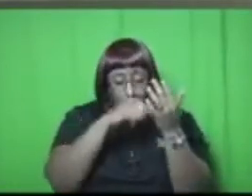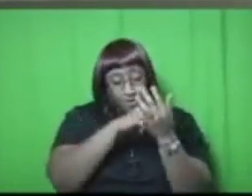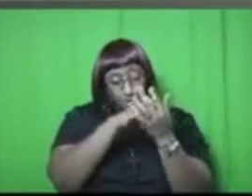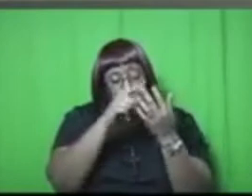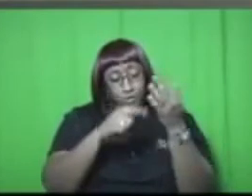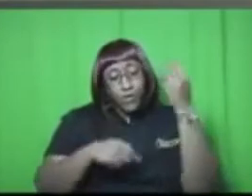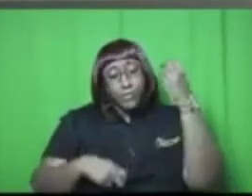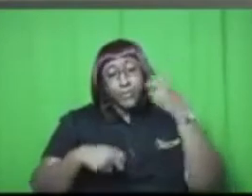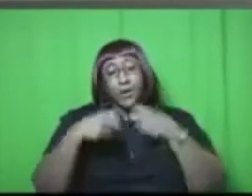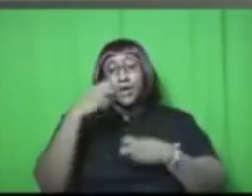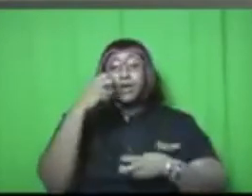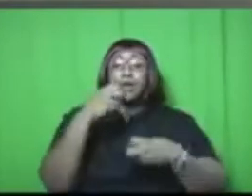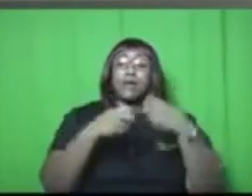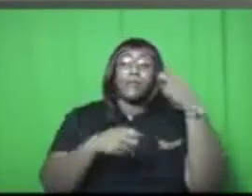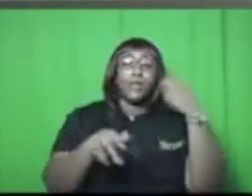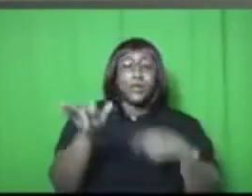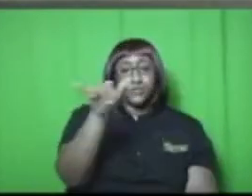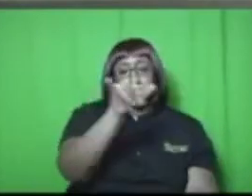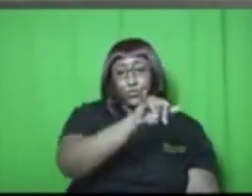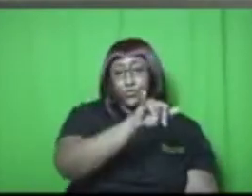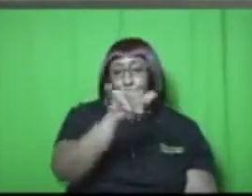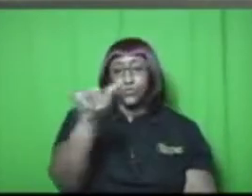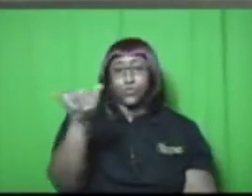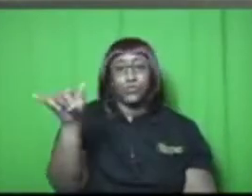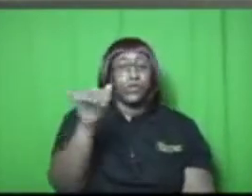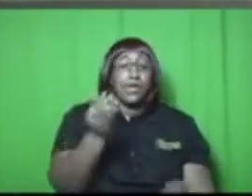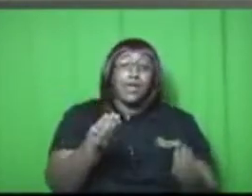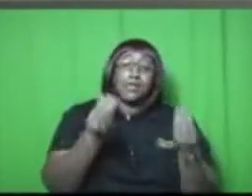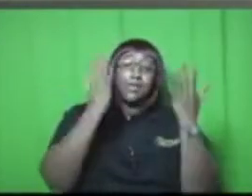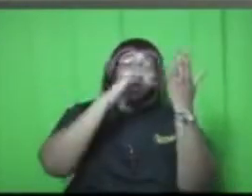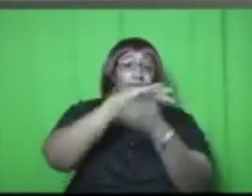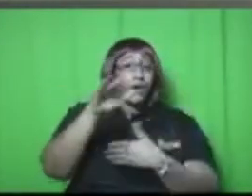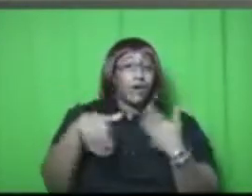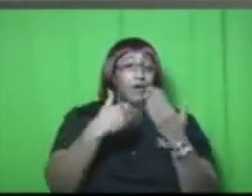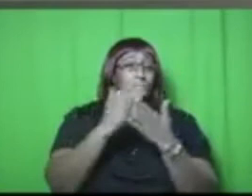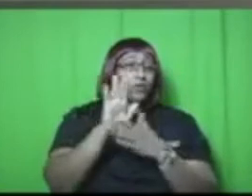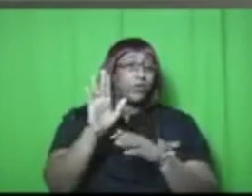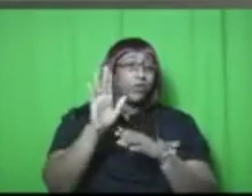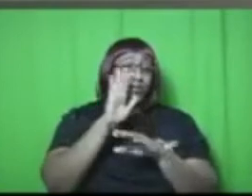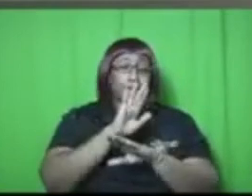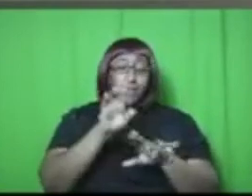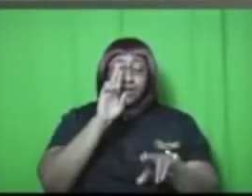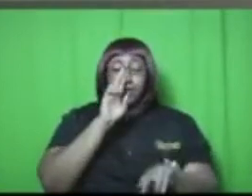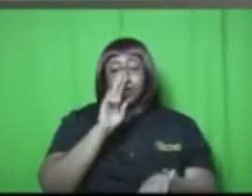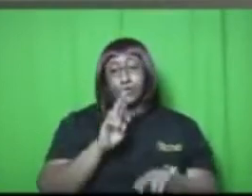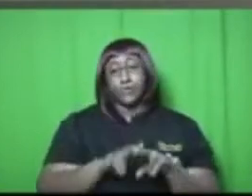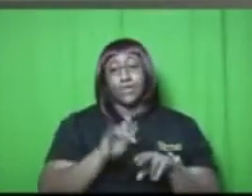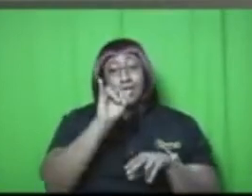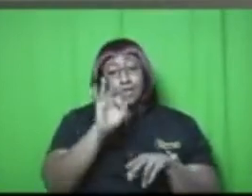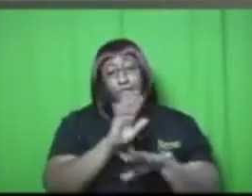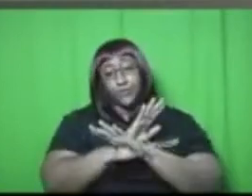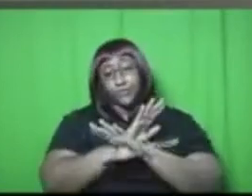knows. He knows. He knows. Cast all. Cast all of your